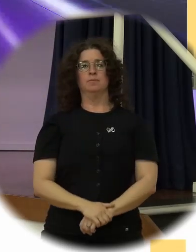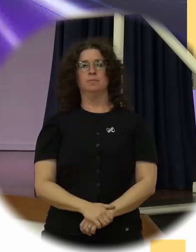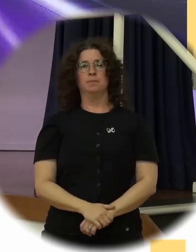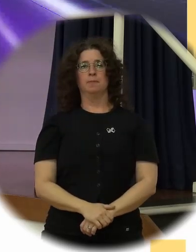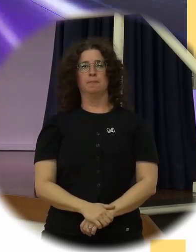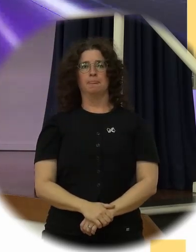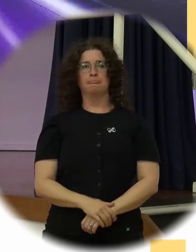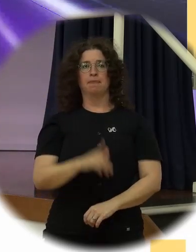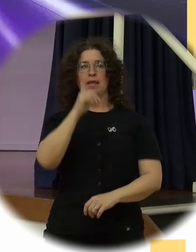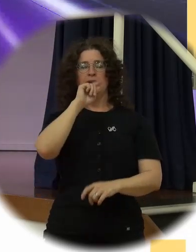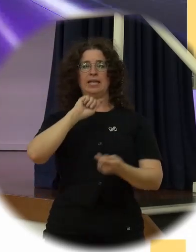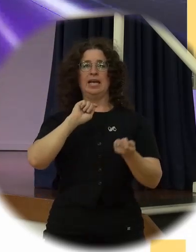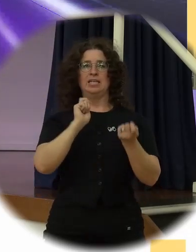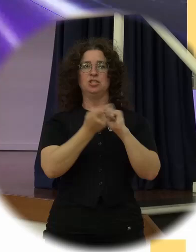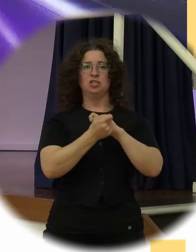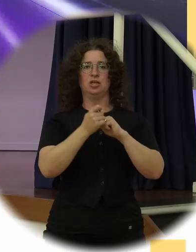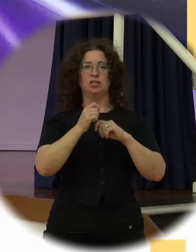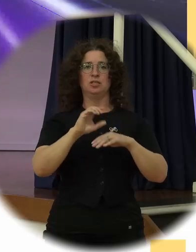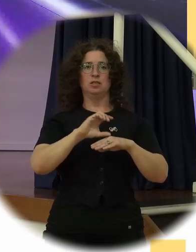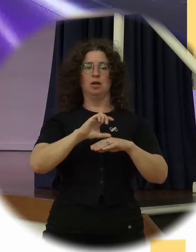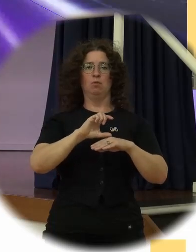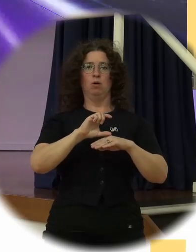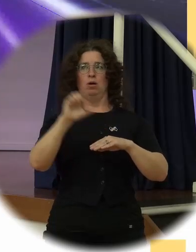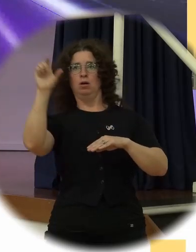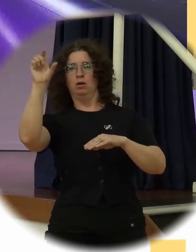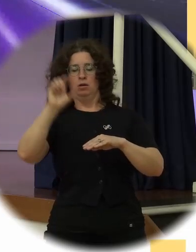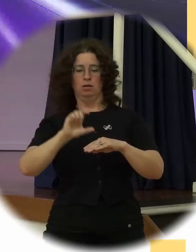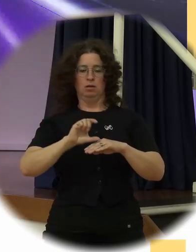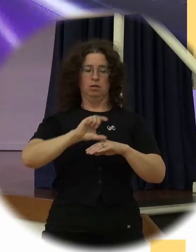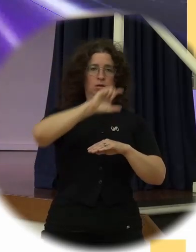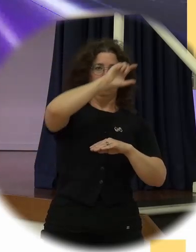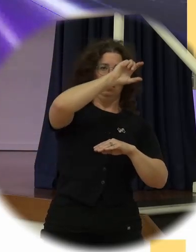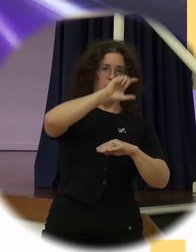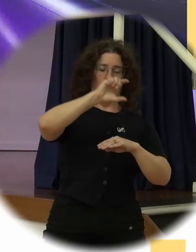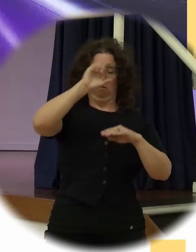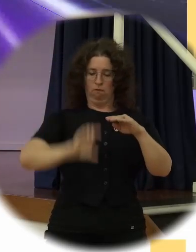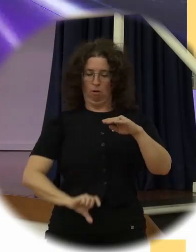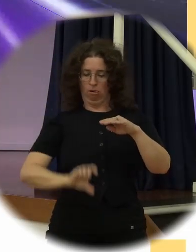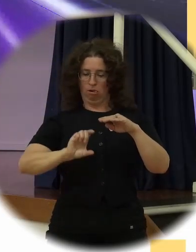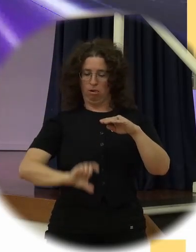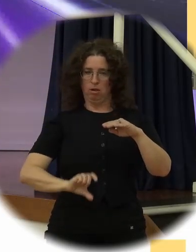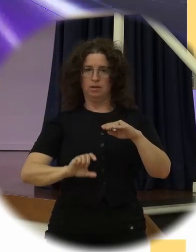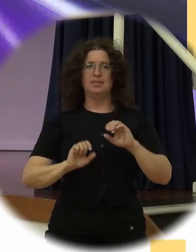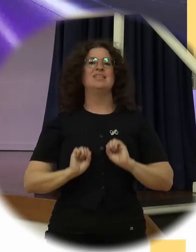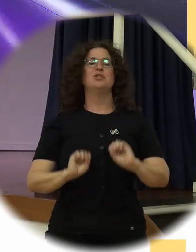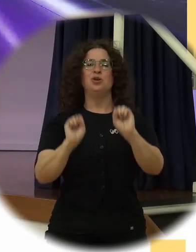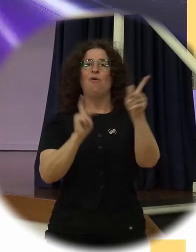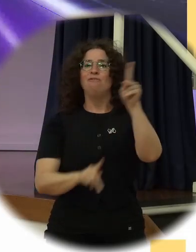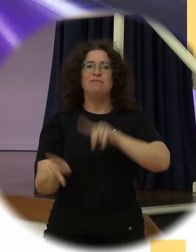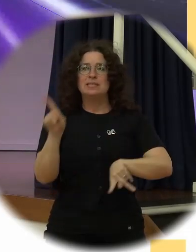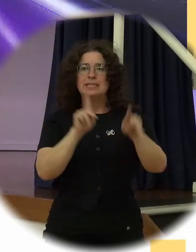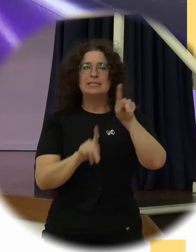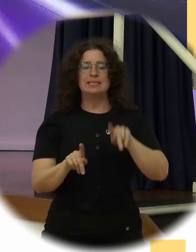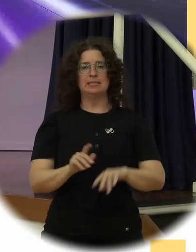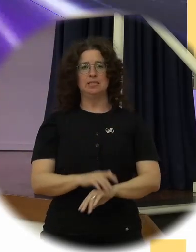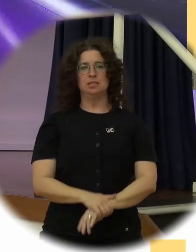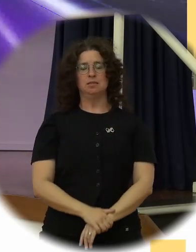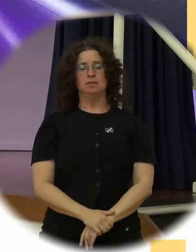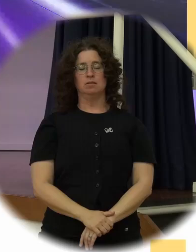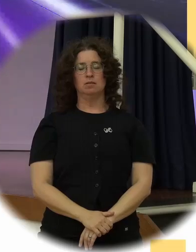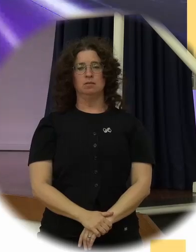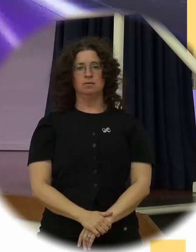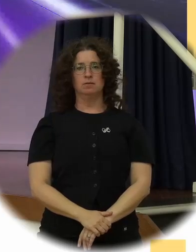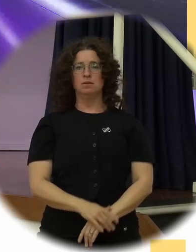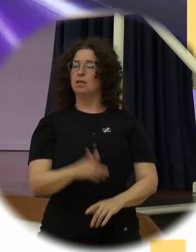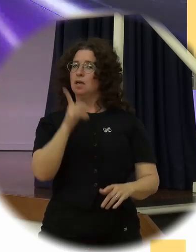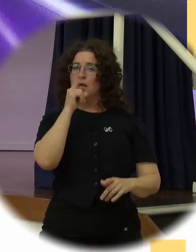you can change whether or not they're gonna move straight that way or whether they're gonna fall, that's your own physics engine right there. They can